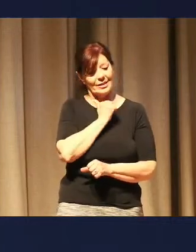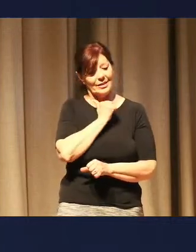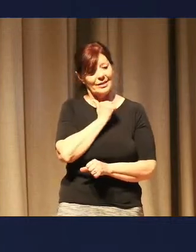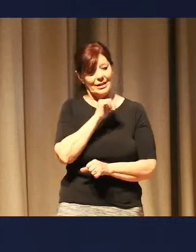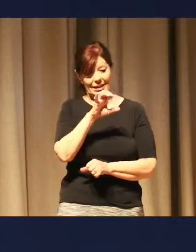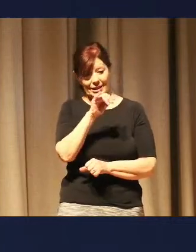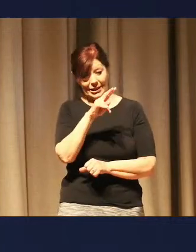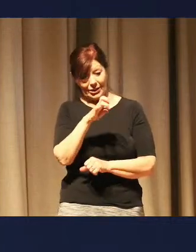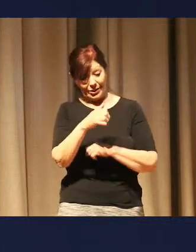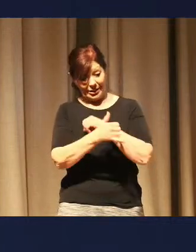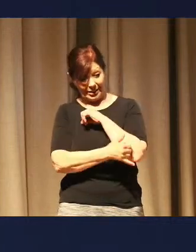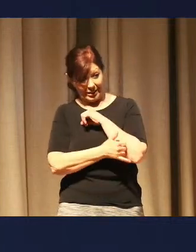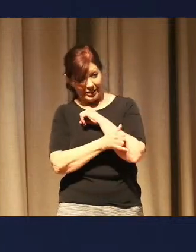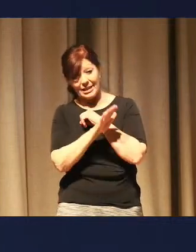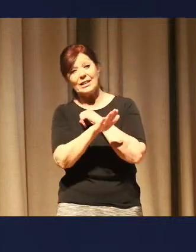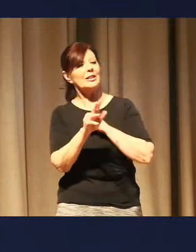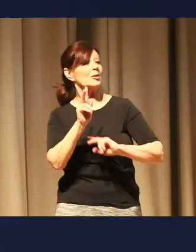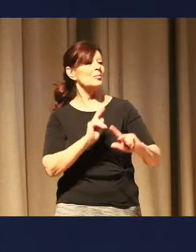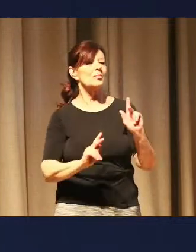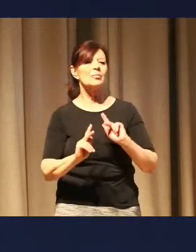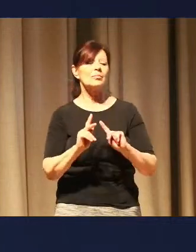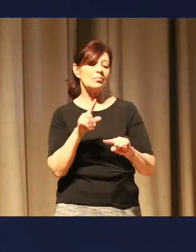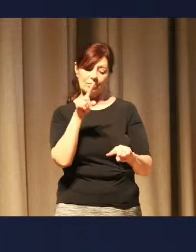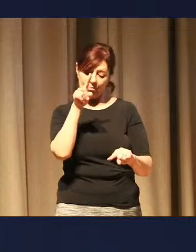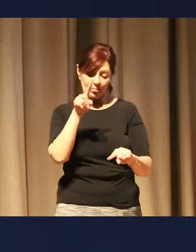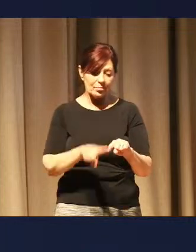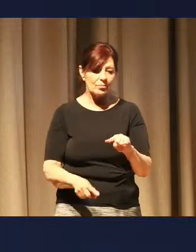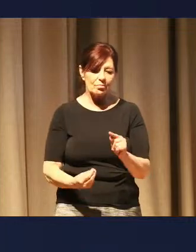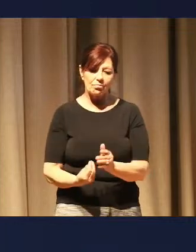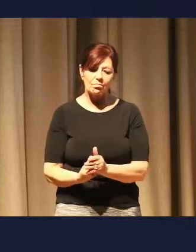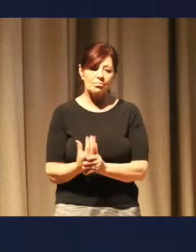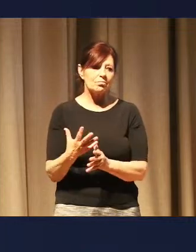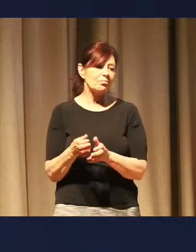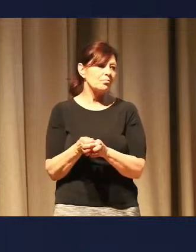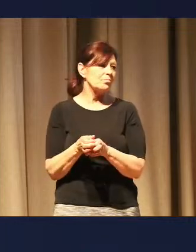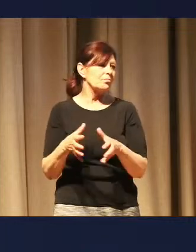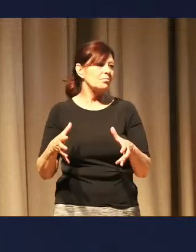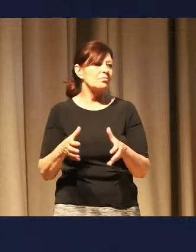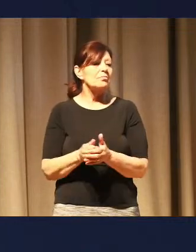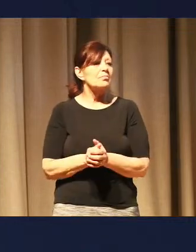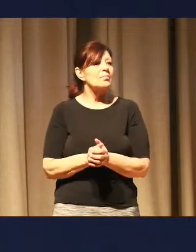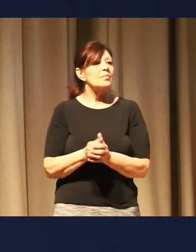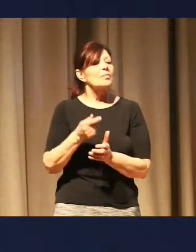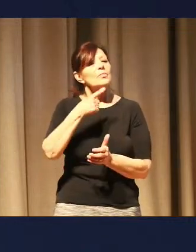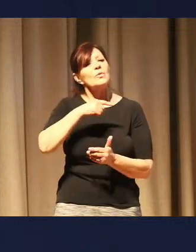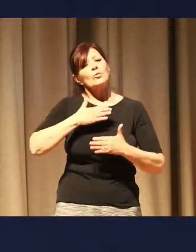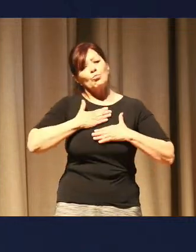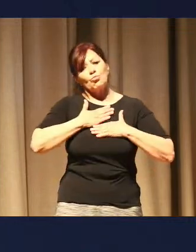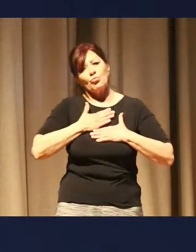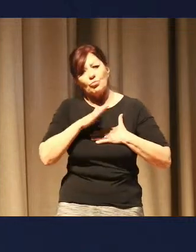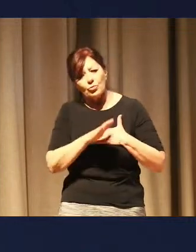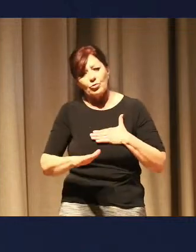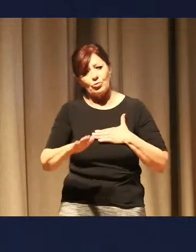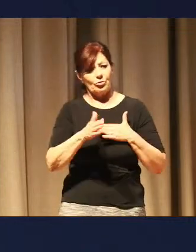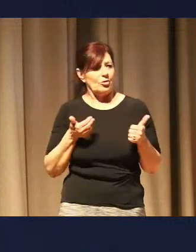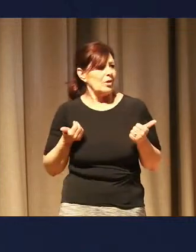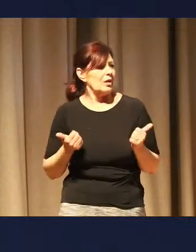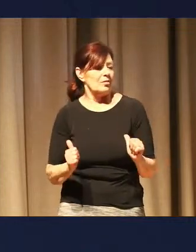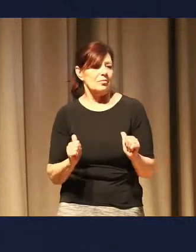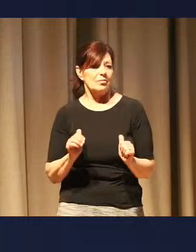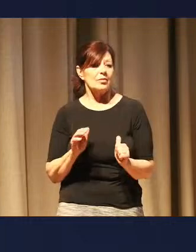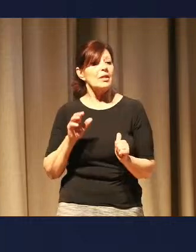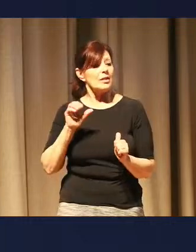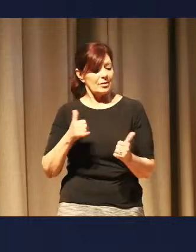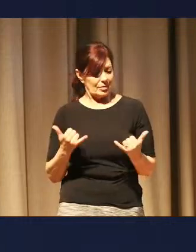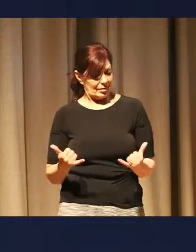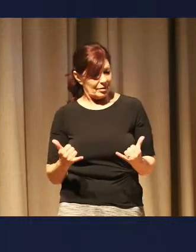Erie County and its citizens could not thrive. We appreciate all your efforts, and even as